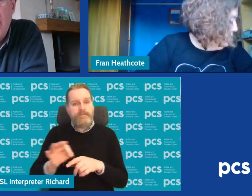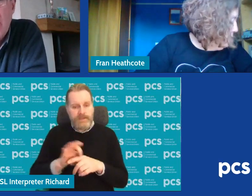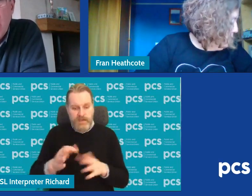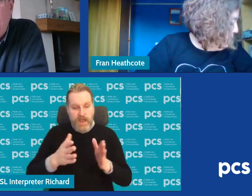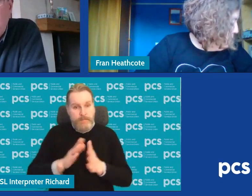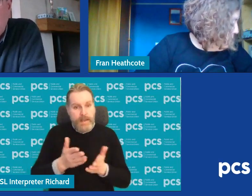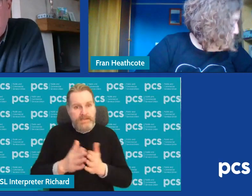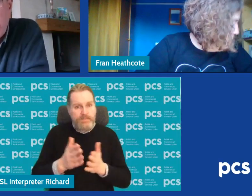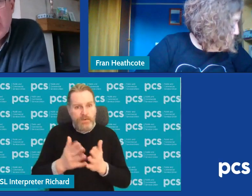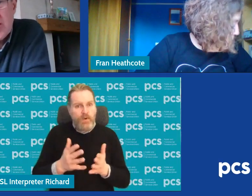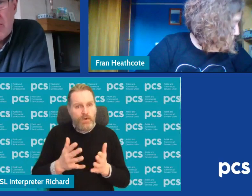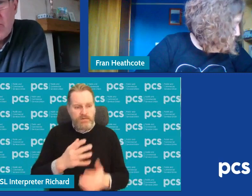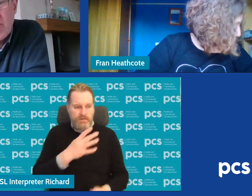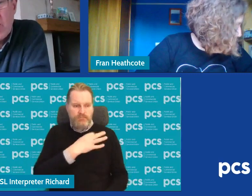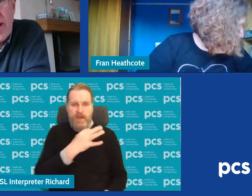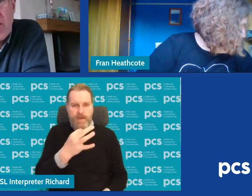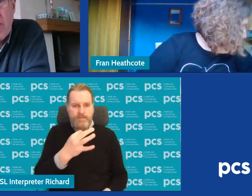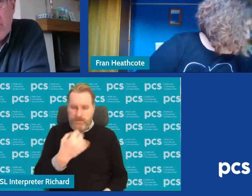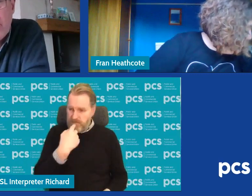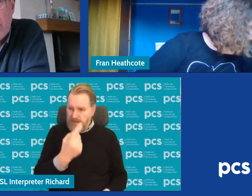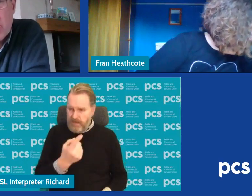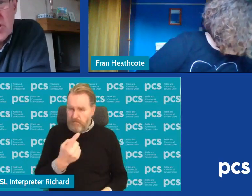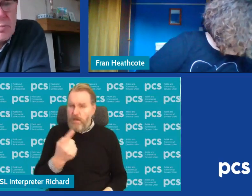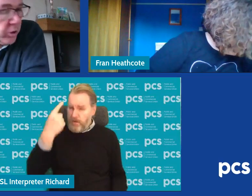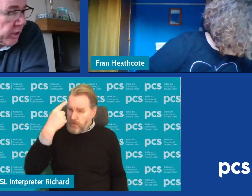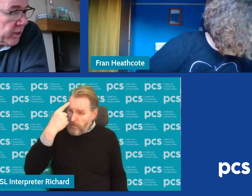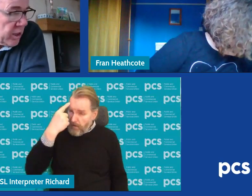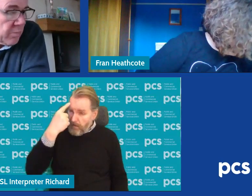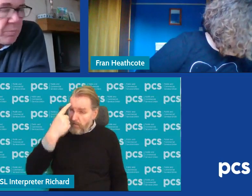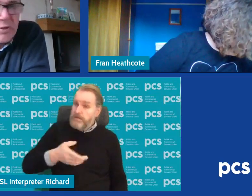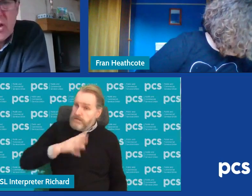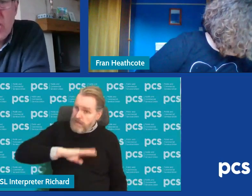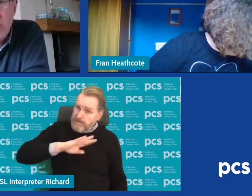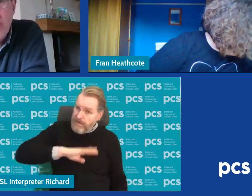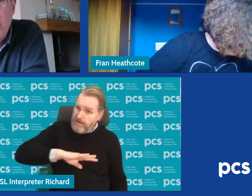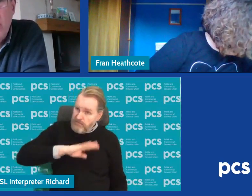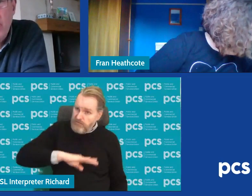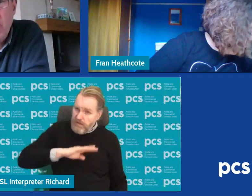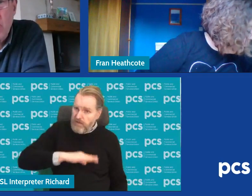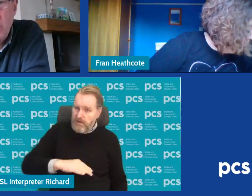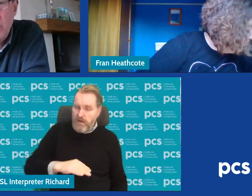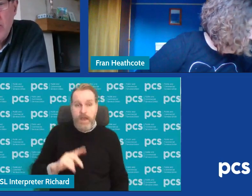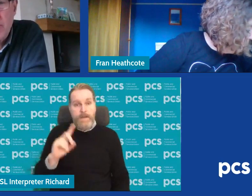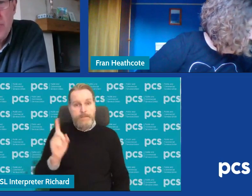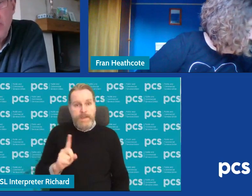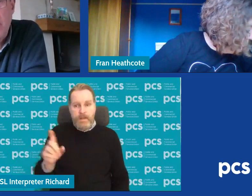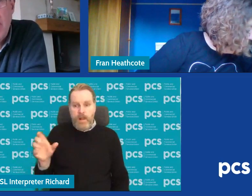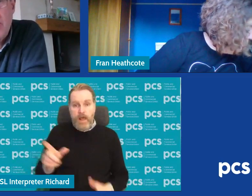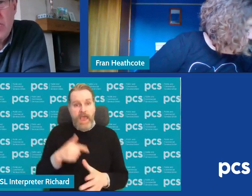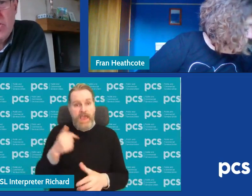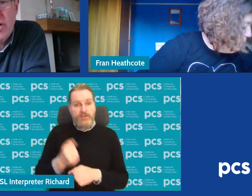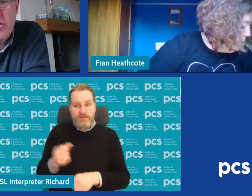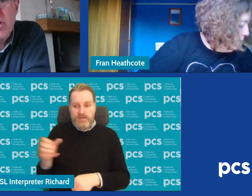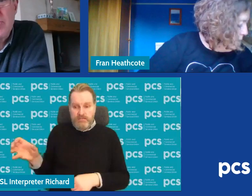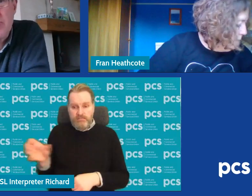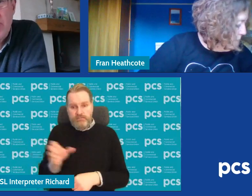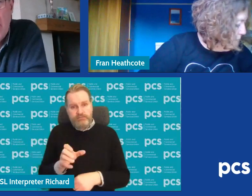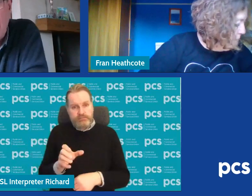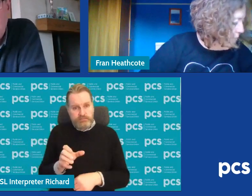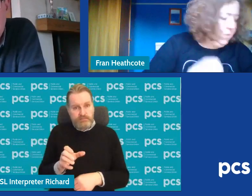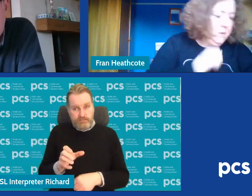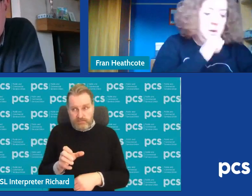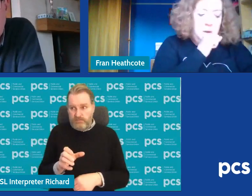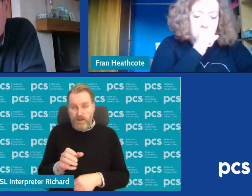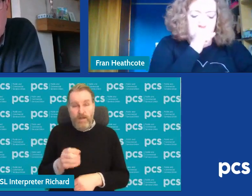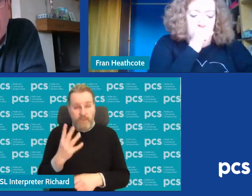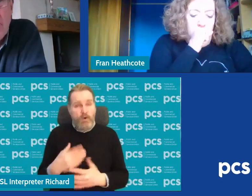check whether this is something that we're aware of and we've approached the employer. But I think you're right. We know when the Border Force members were on strike over Christmas, for